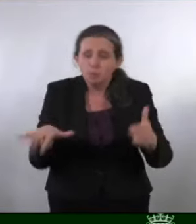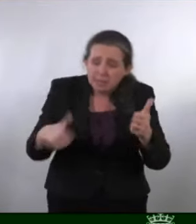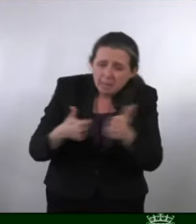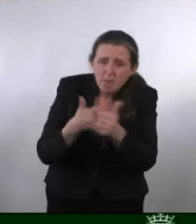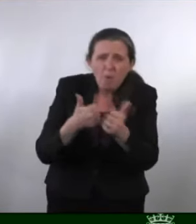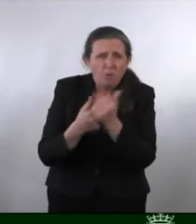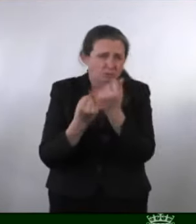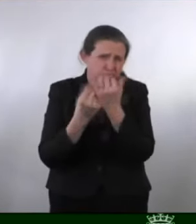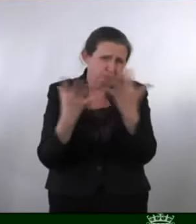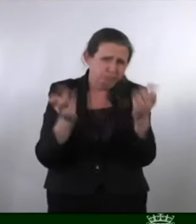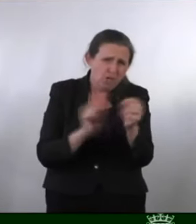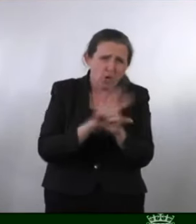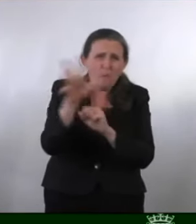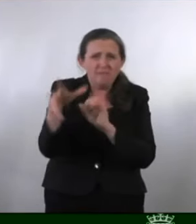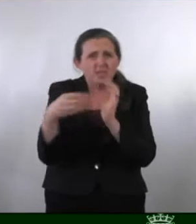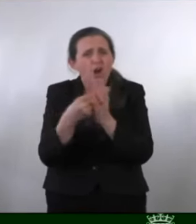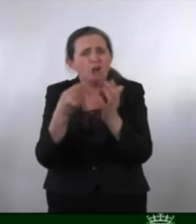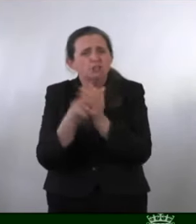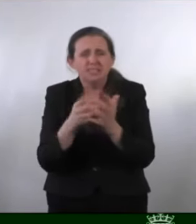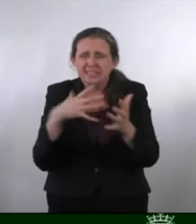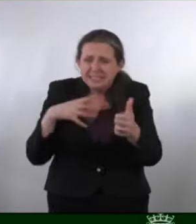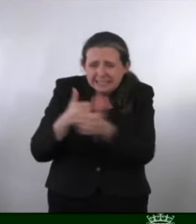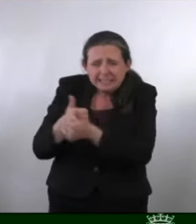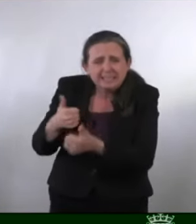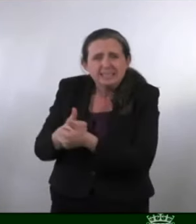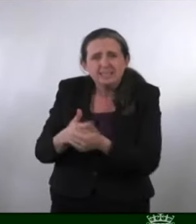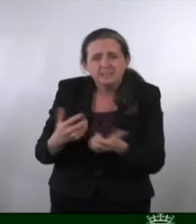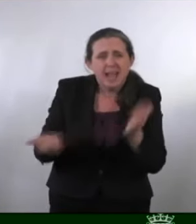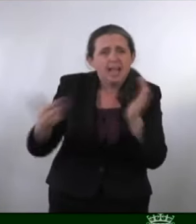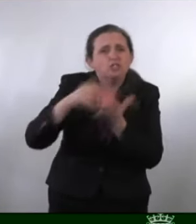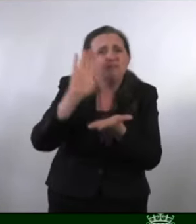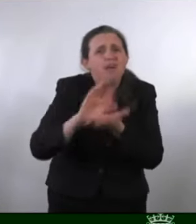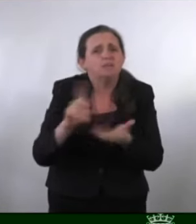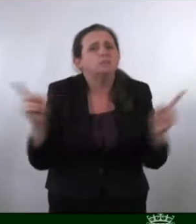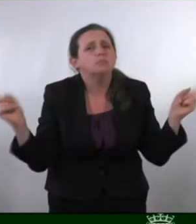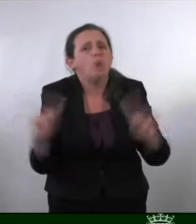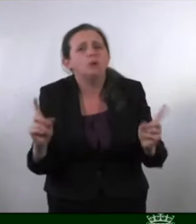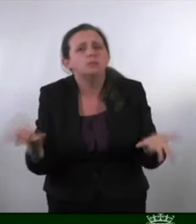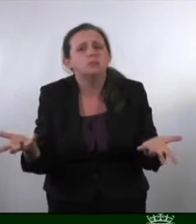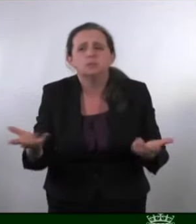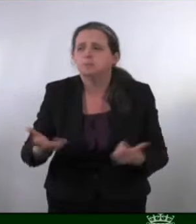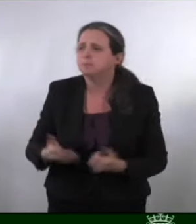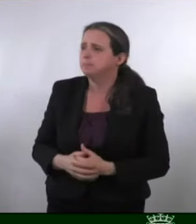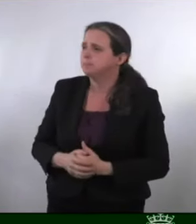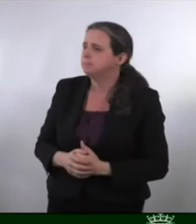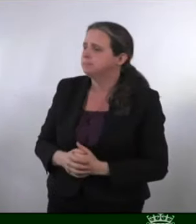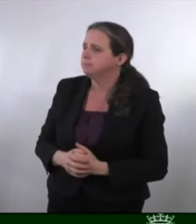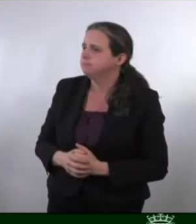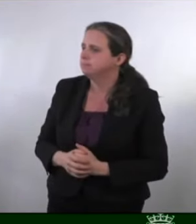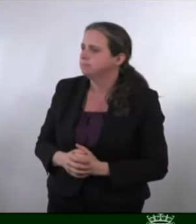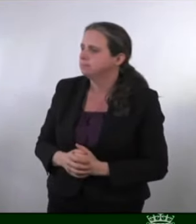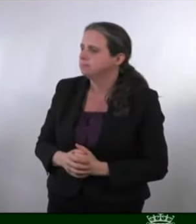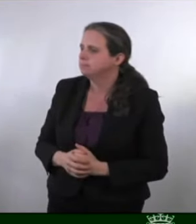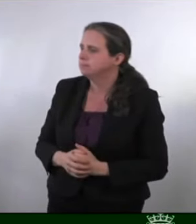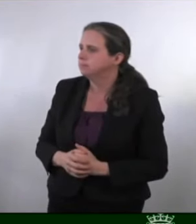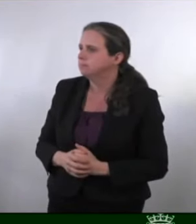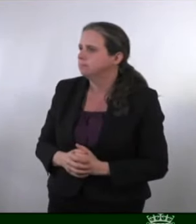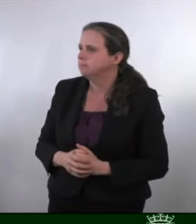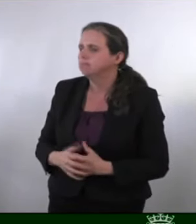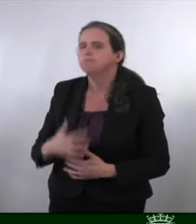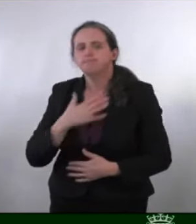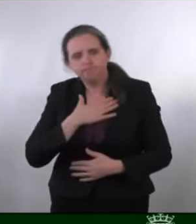additional COVID-related costs? Prime Minister. Well, the Honourable Lady is completely right about the heroic achievement of schools and of teachers